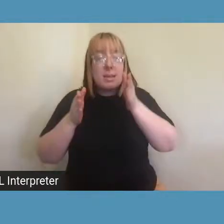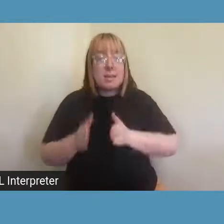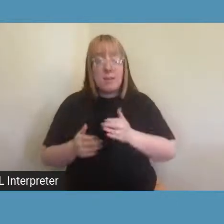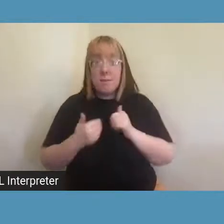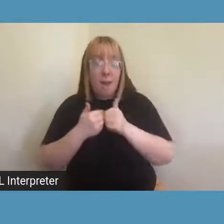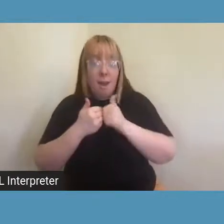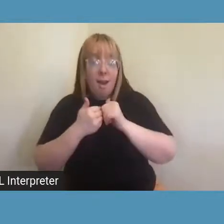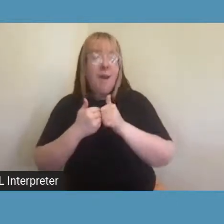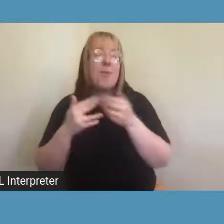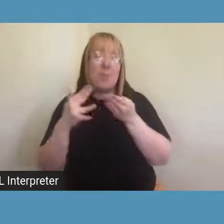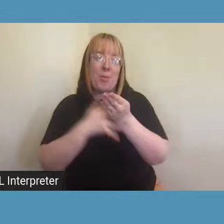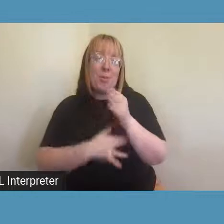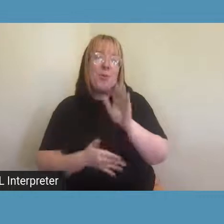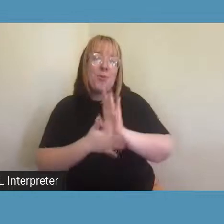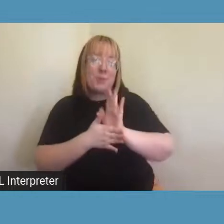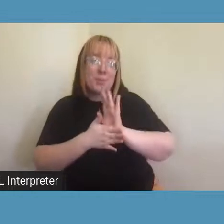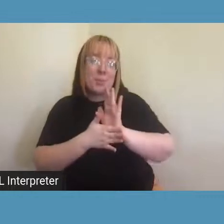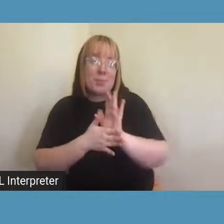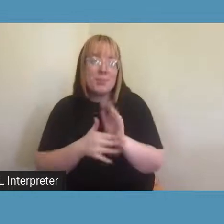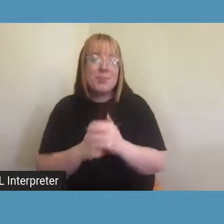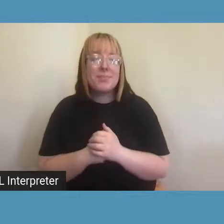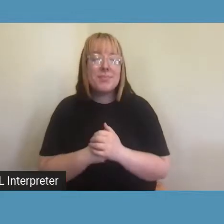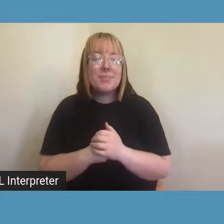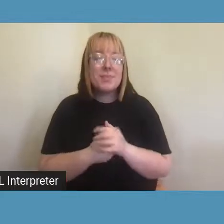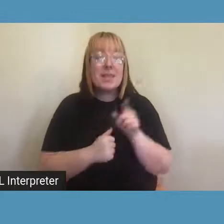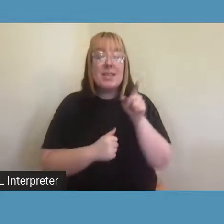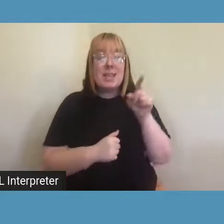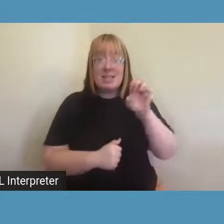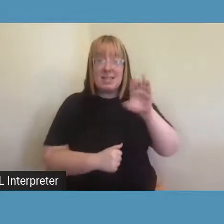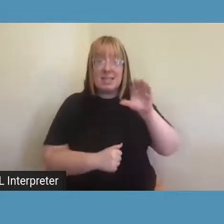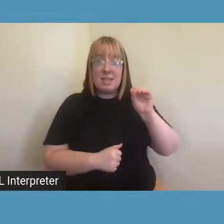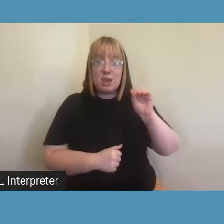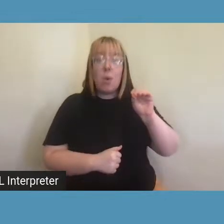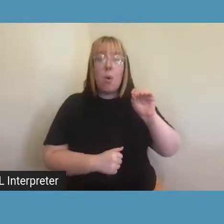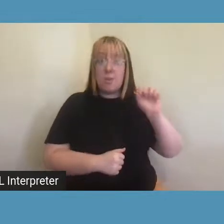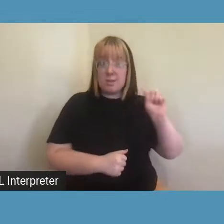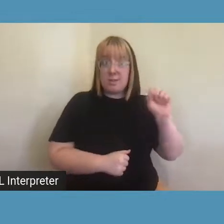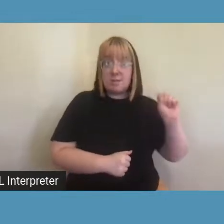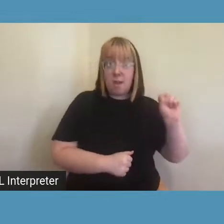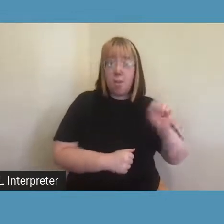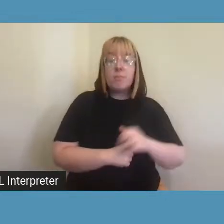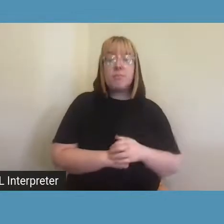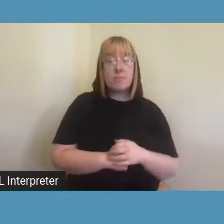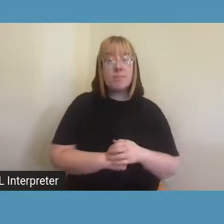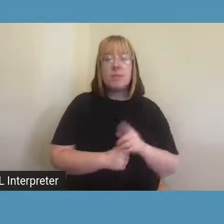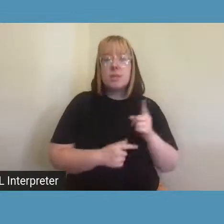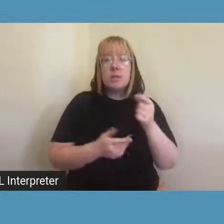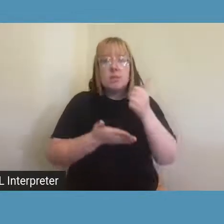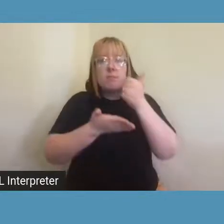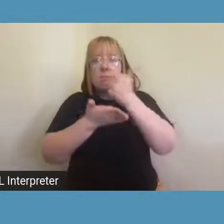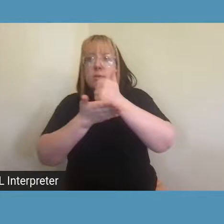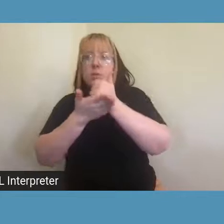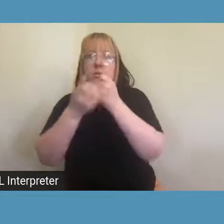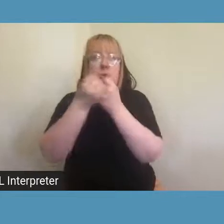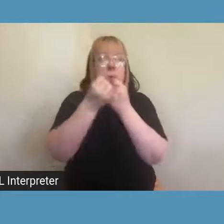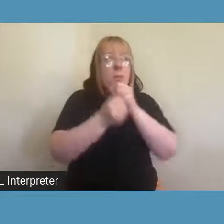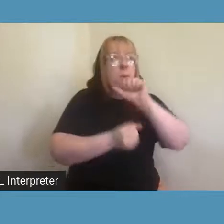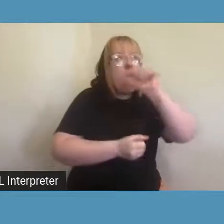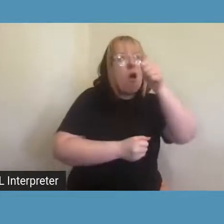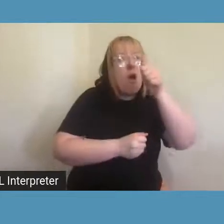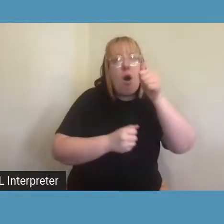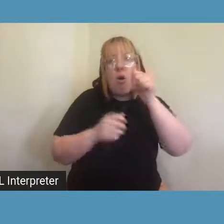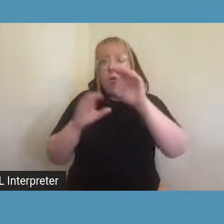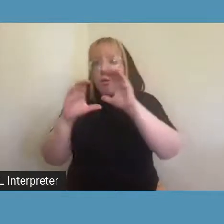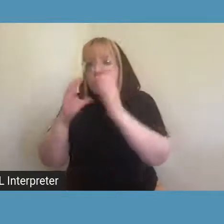film. As the CEO and co-founder of Skill Scout, Elena supports how companies foster a storytelling culture in